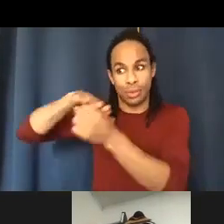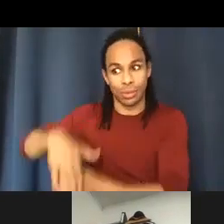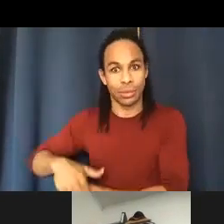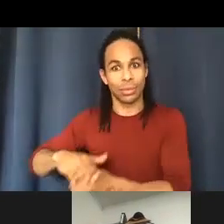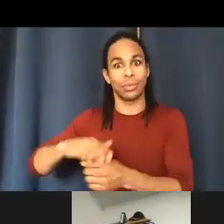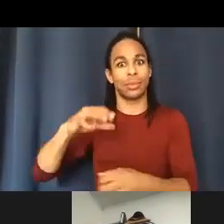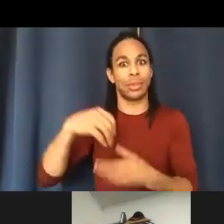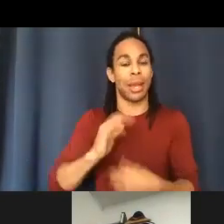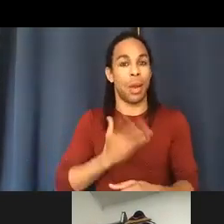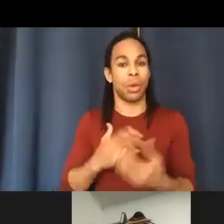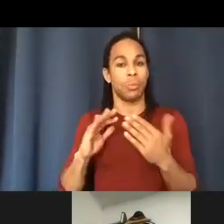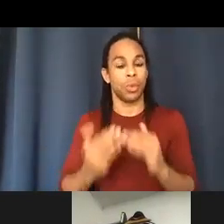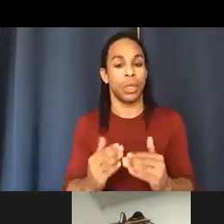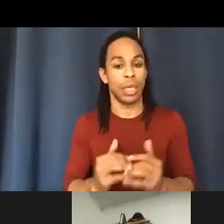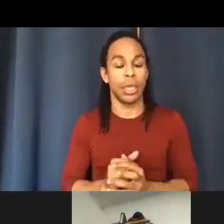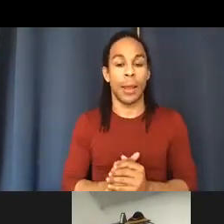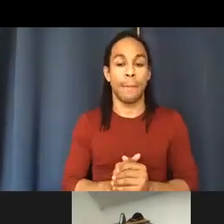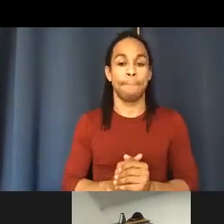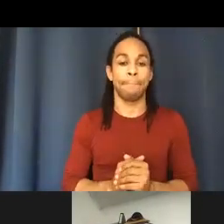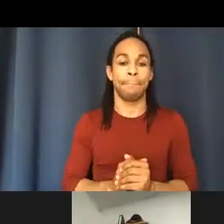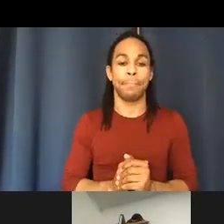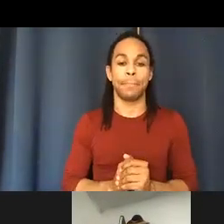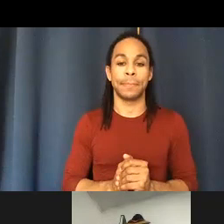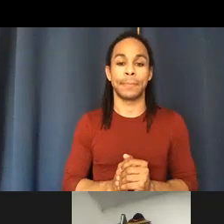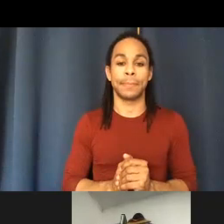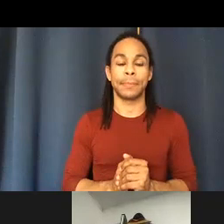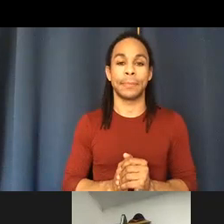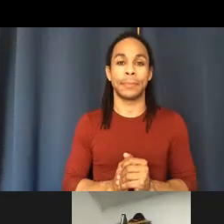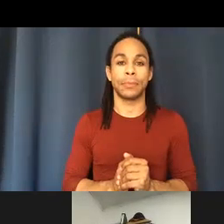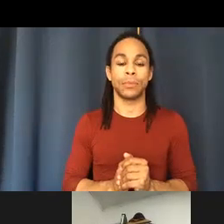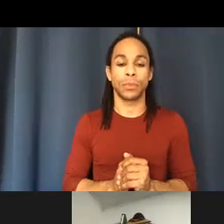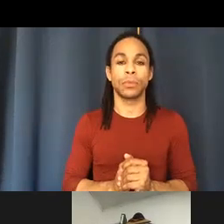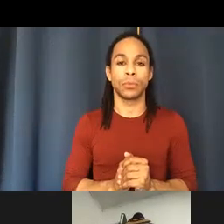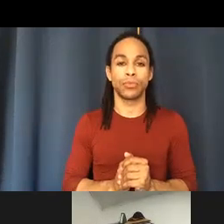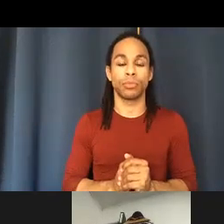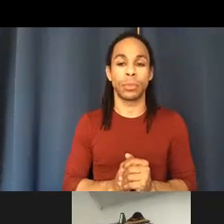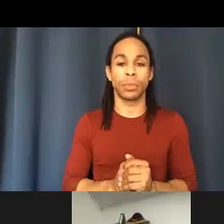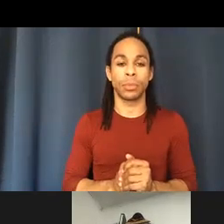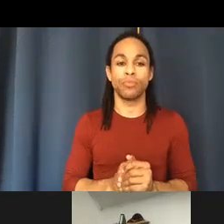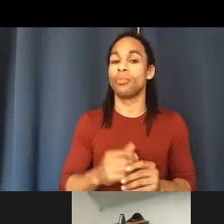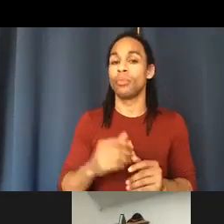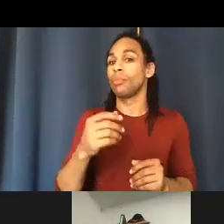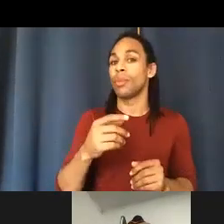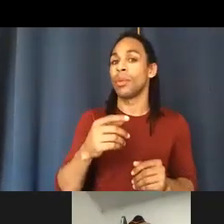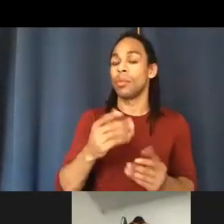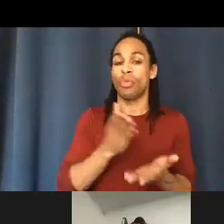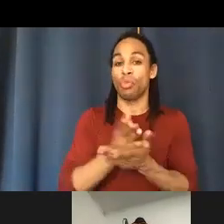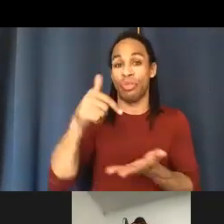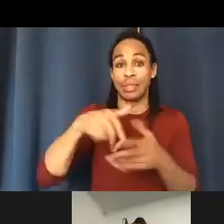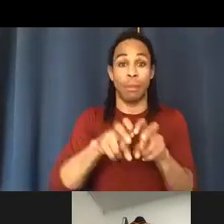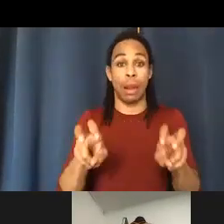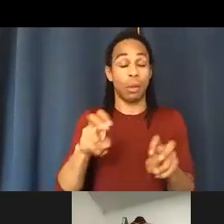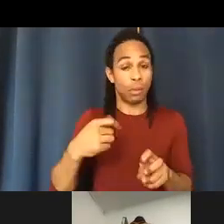are many of us, many places in the world, attempting to